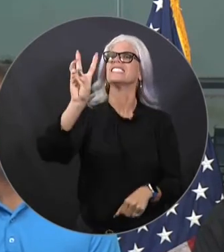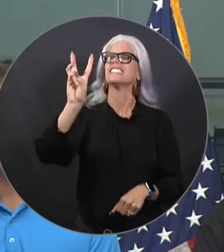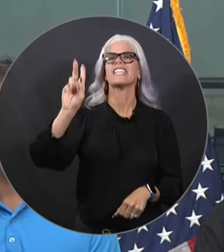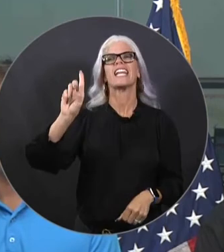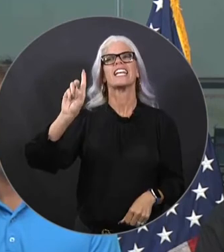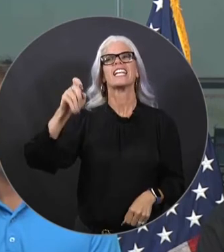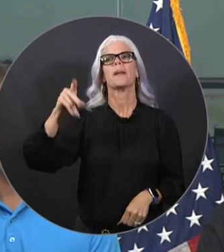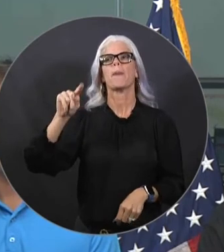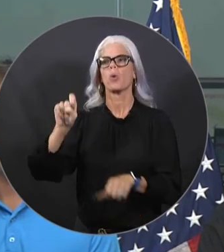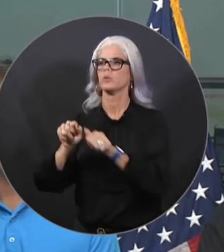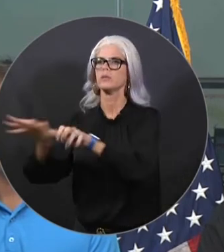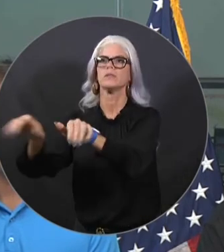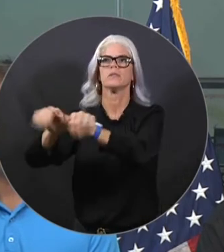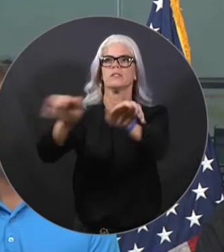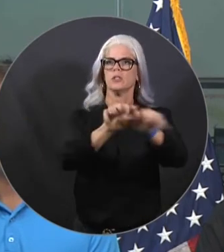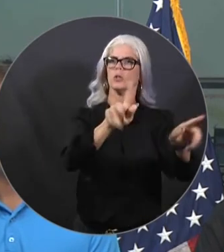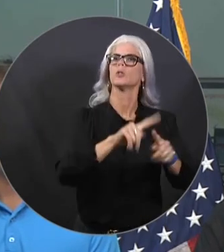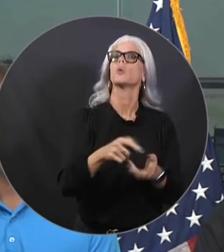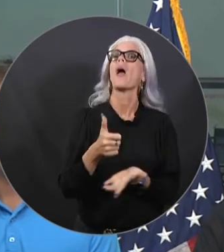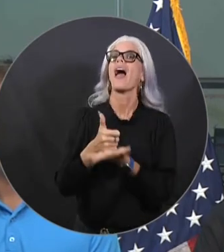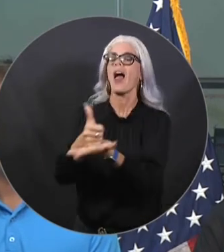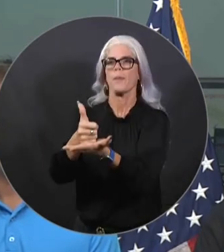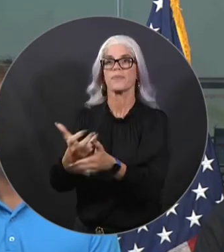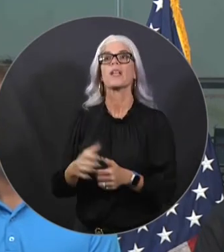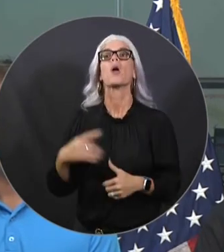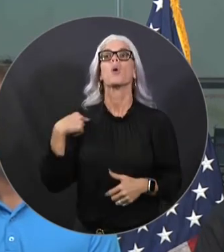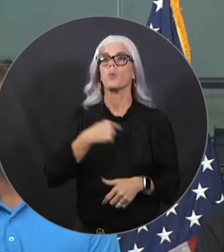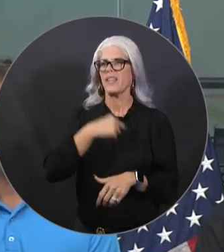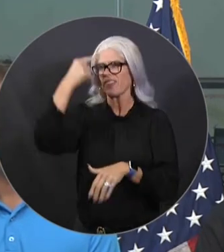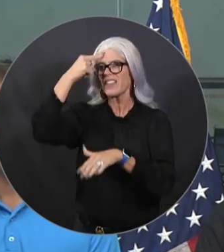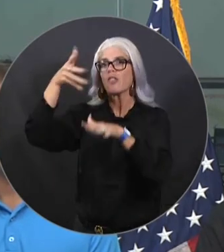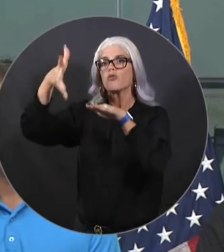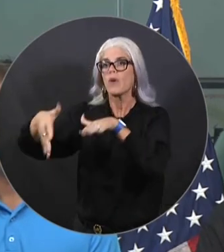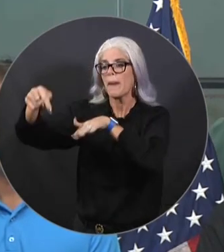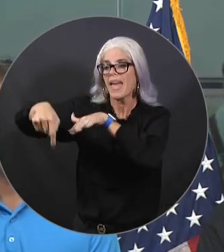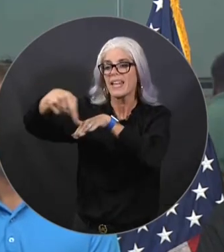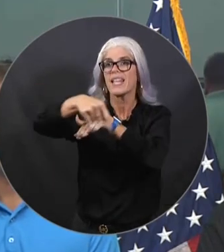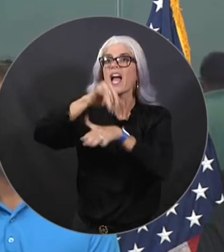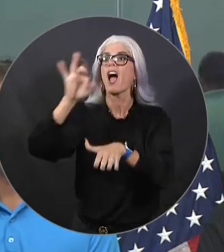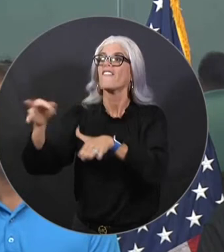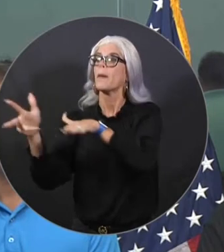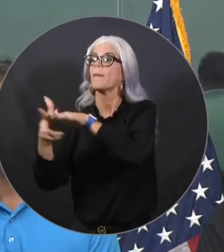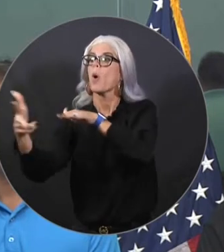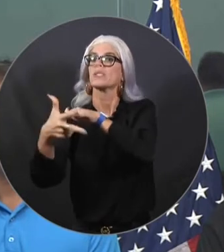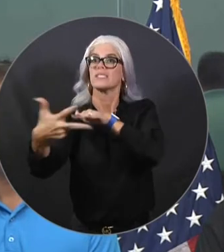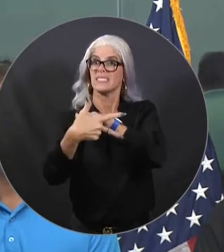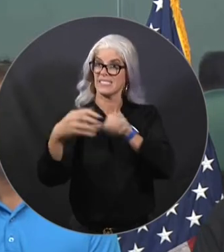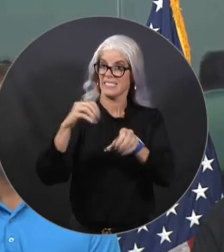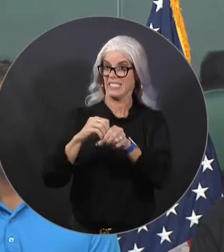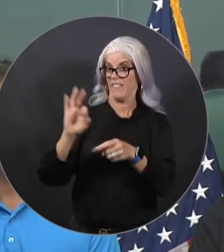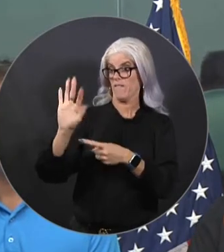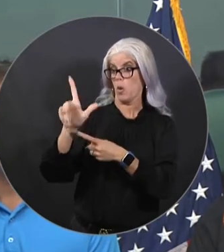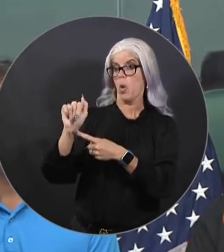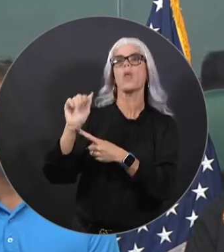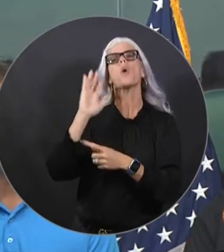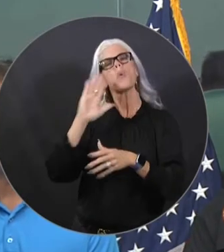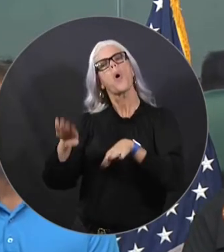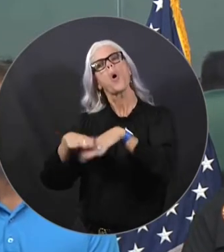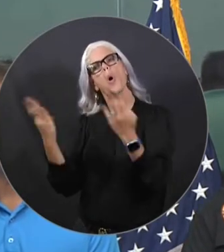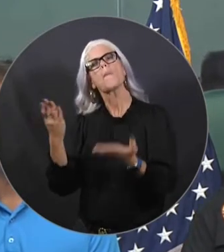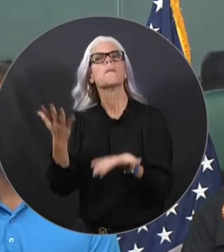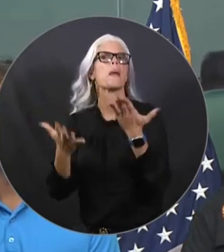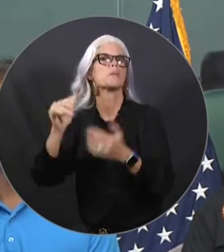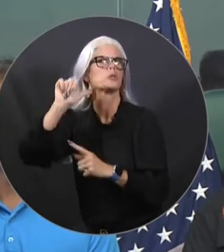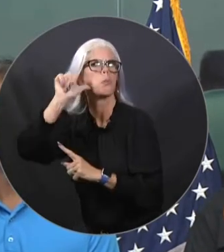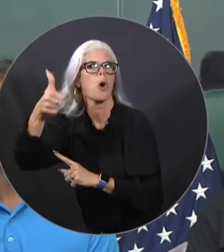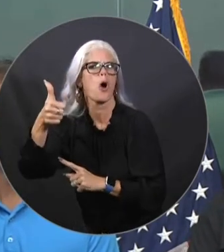remaining ports in the state of Florida will open between sometime tomorrow and sometime on Saturday. There's been a massive